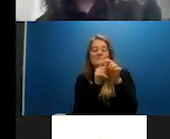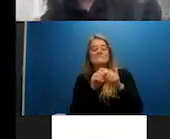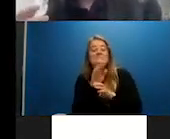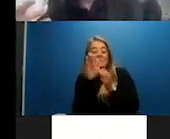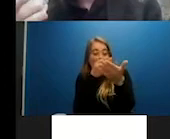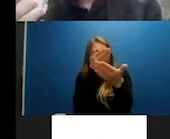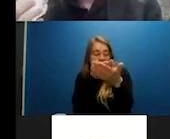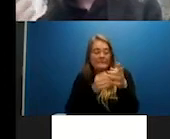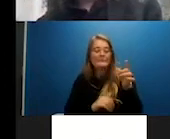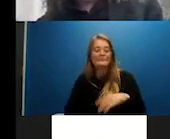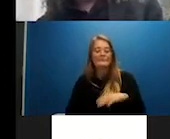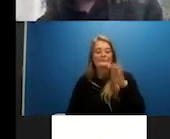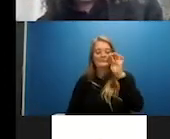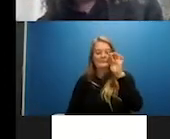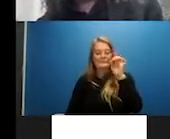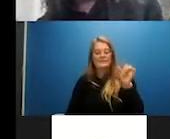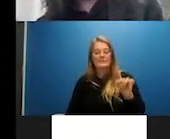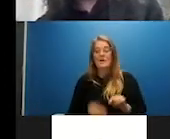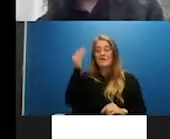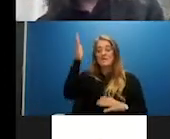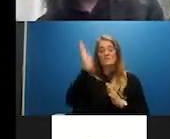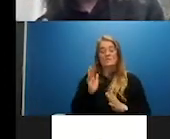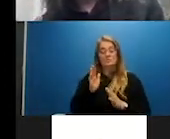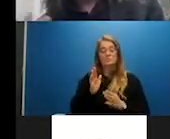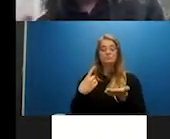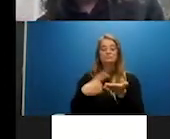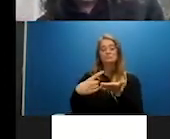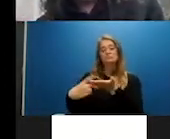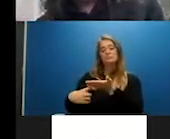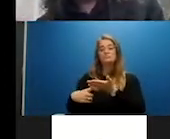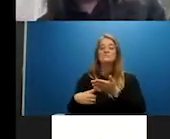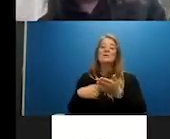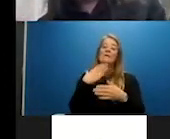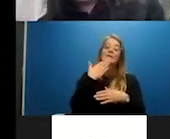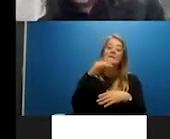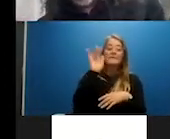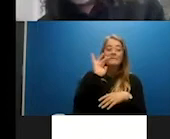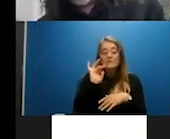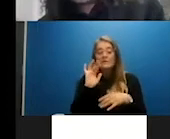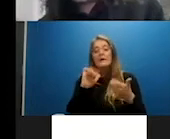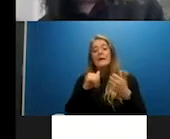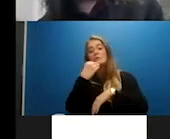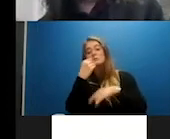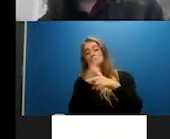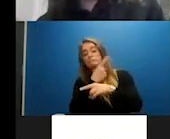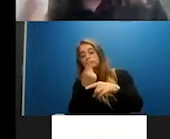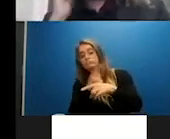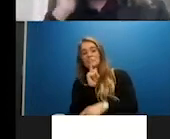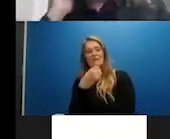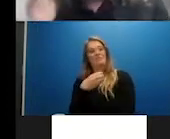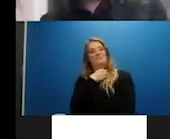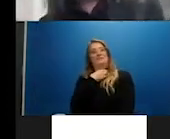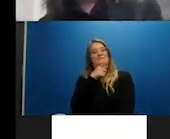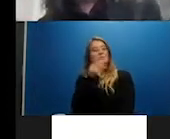the presenter talked about the symptoms of diabetes and how you should eat better, and kind of threatened that people are probably all going